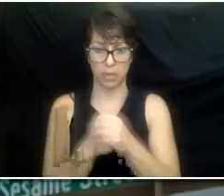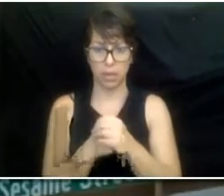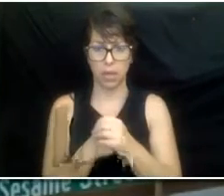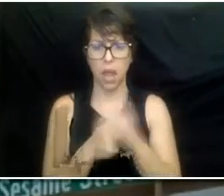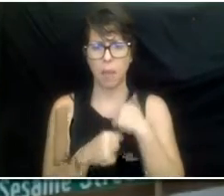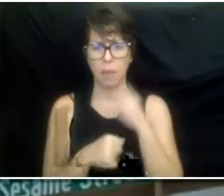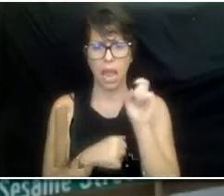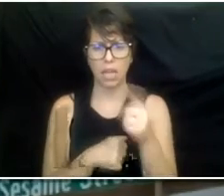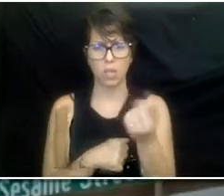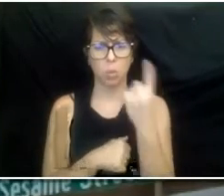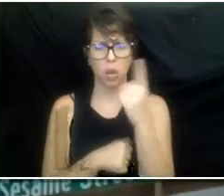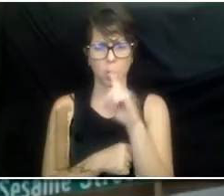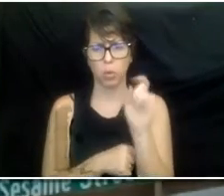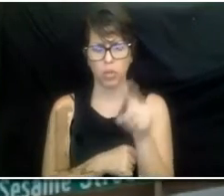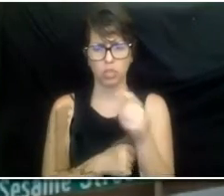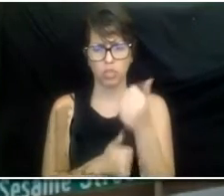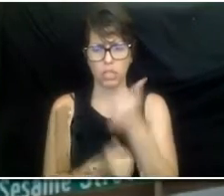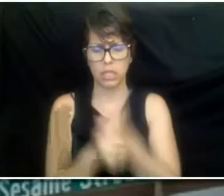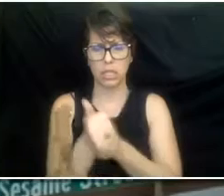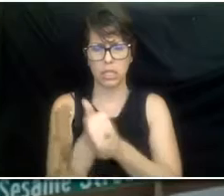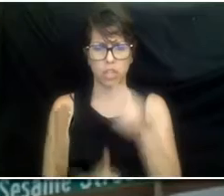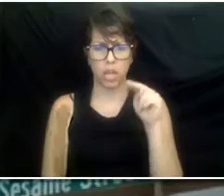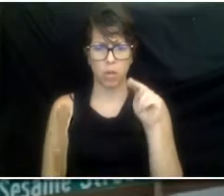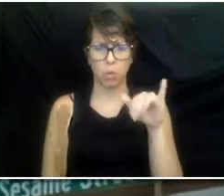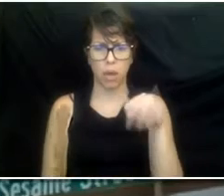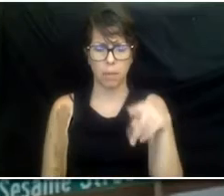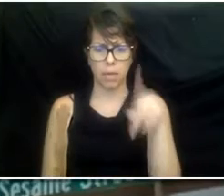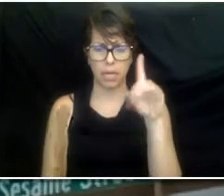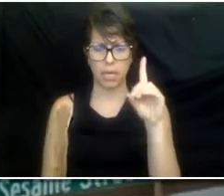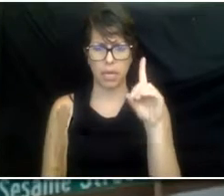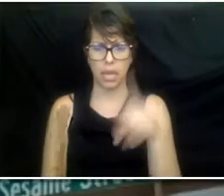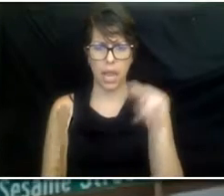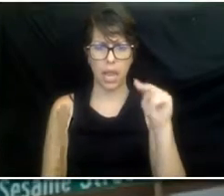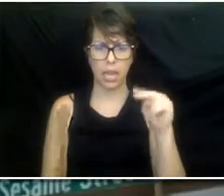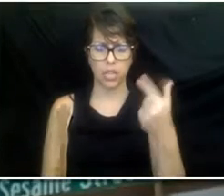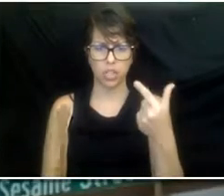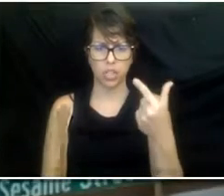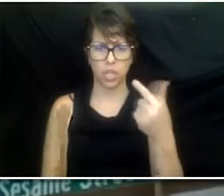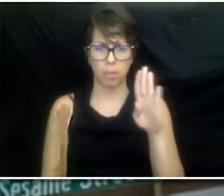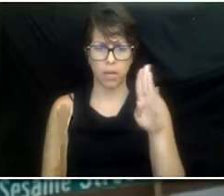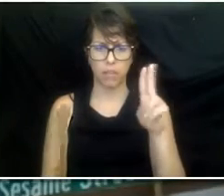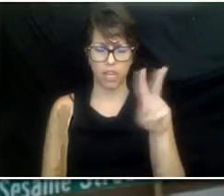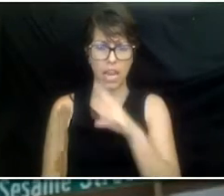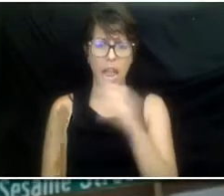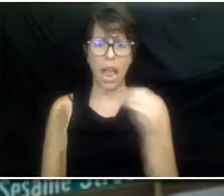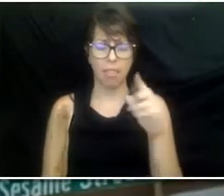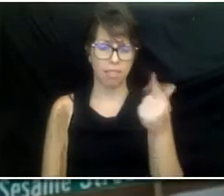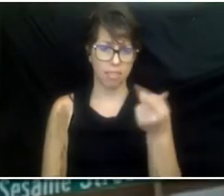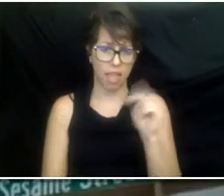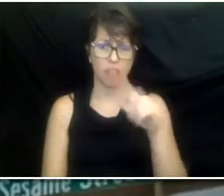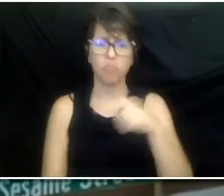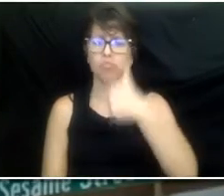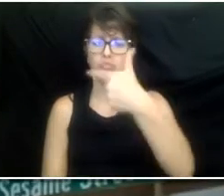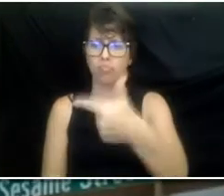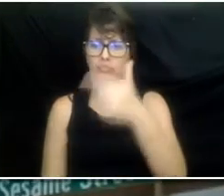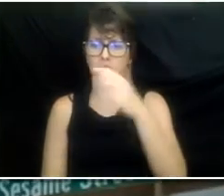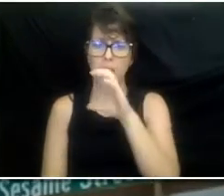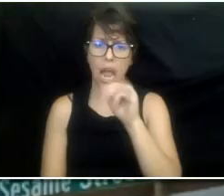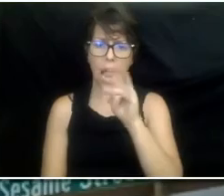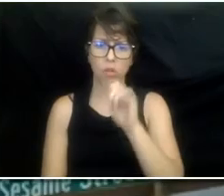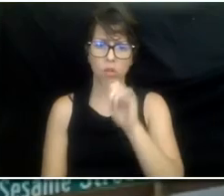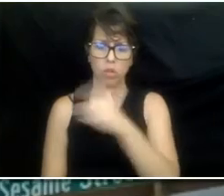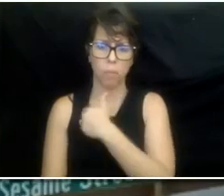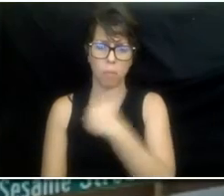chief if we could just keep going on the the speaker's line of questionings what he's pointing